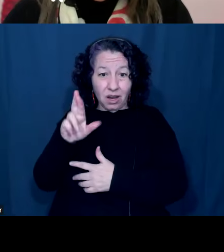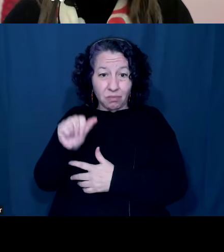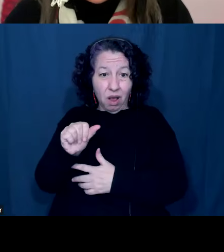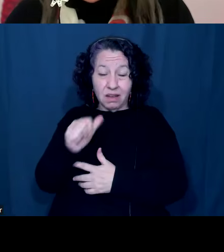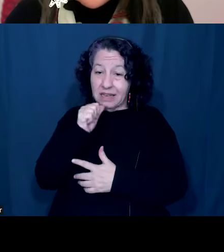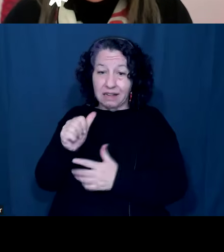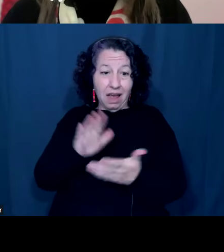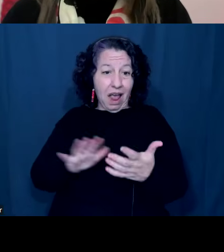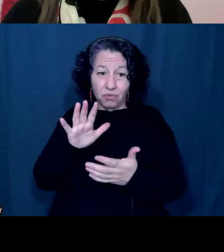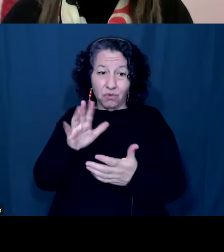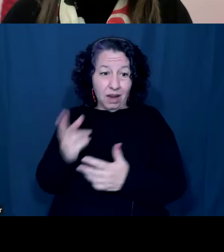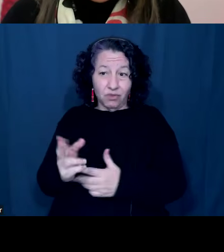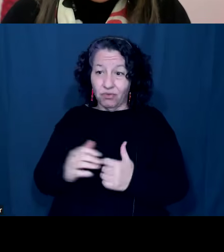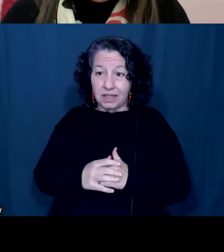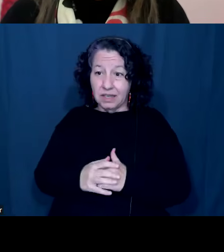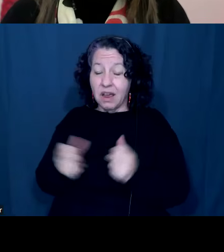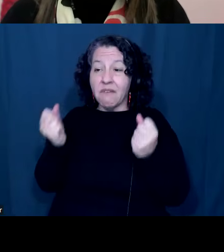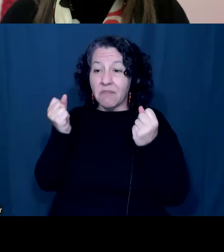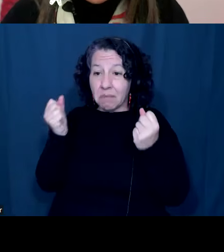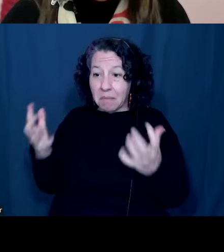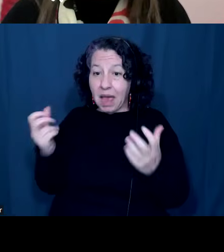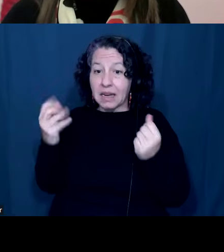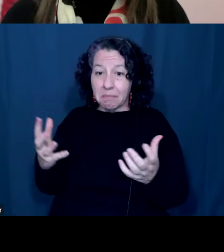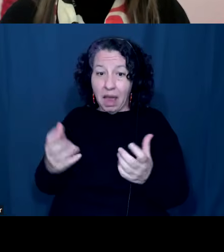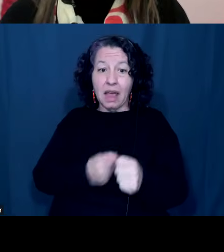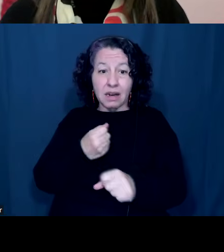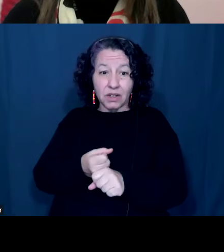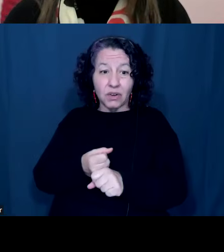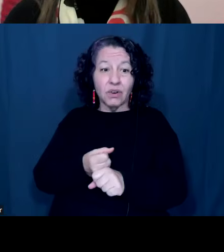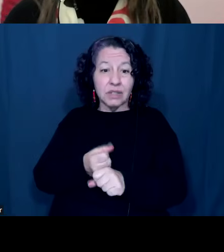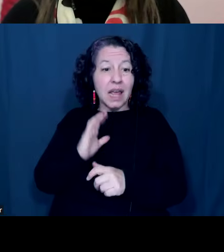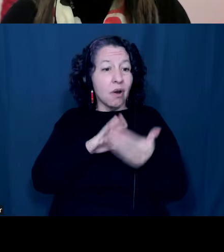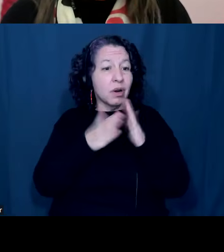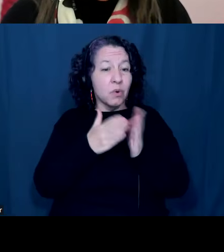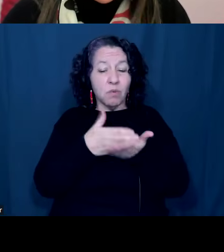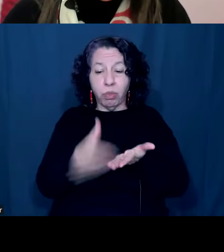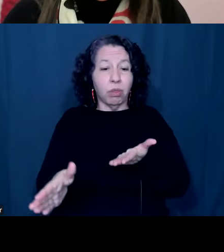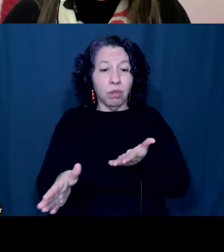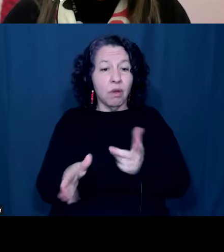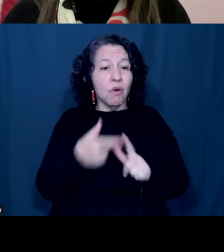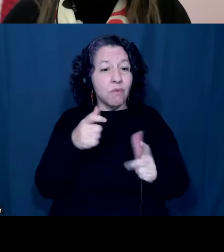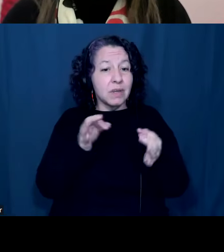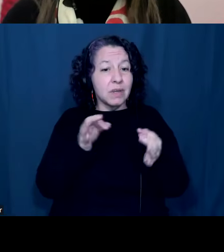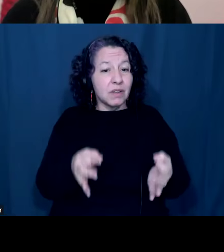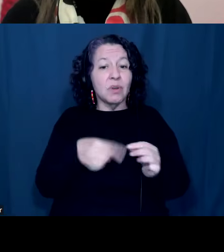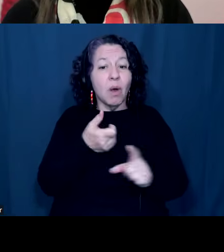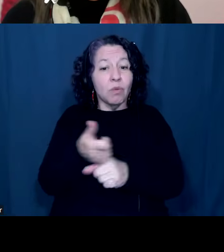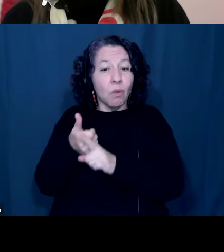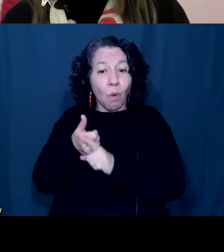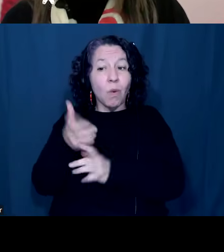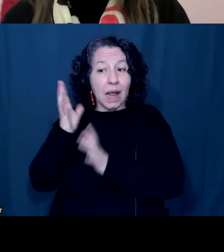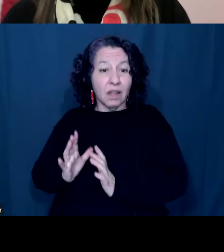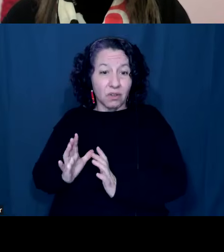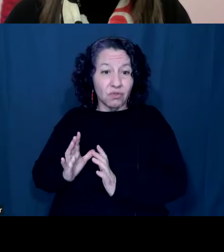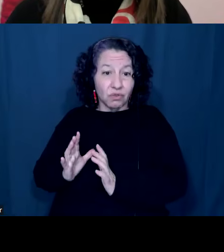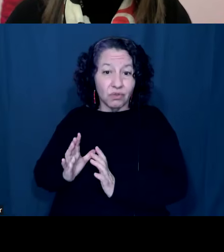For generations, Native communities were excluded from decisions about their own ancestors.